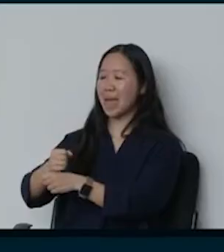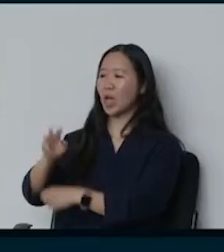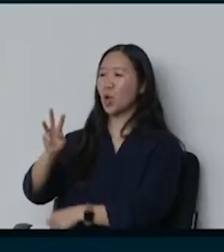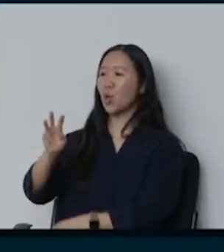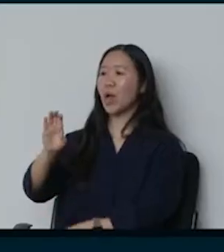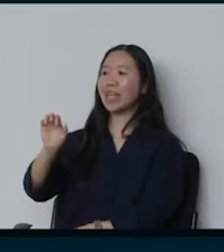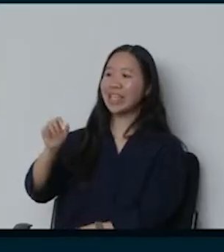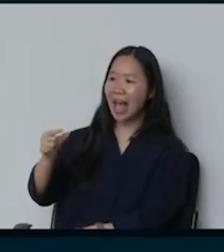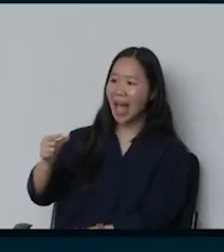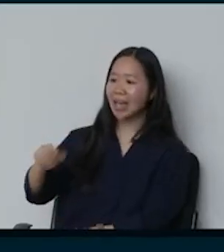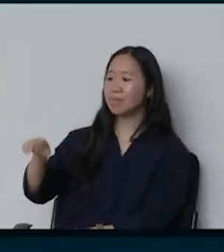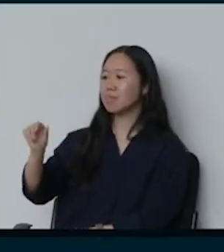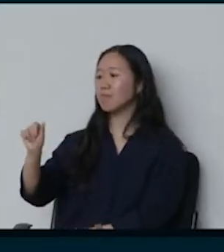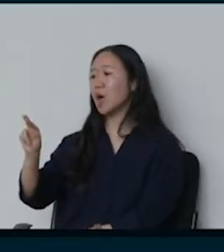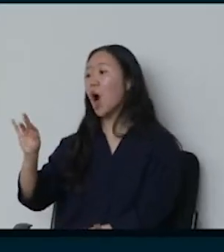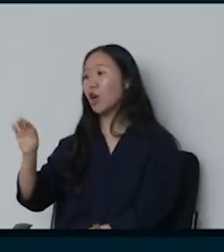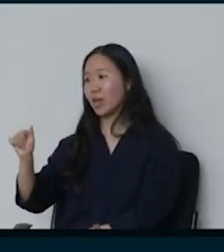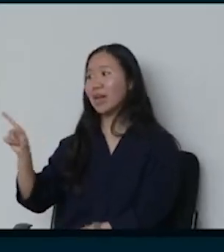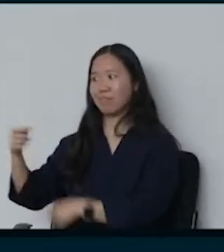ARIA.